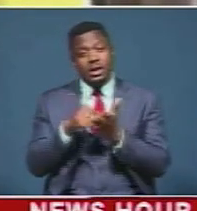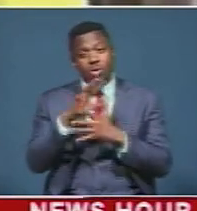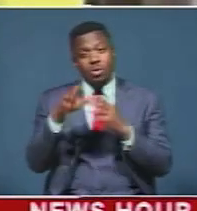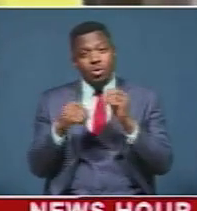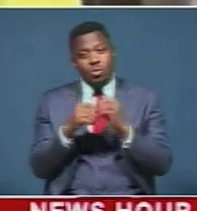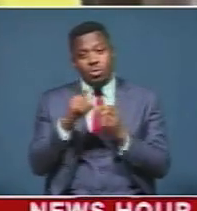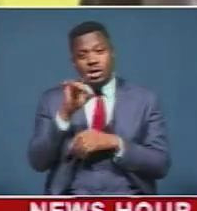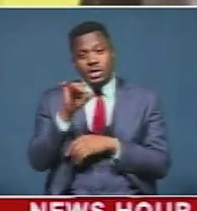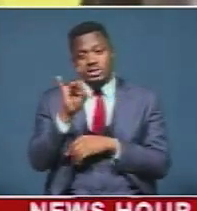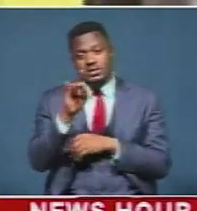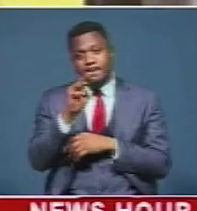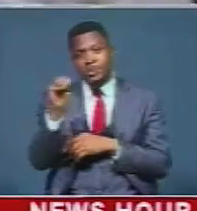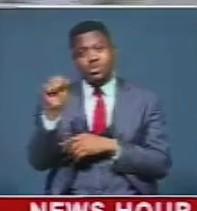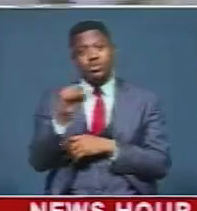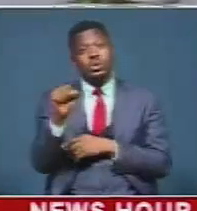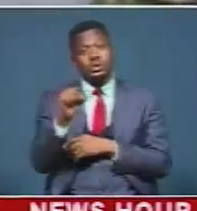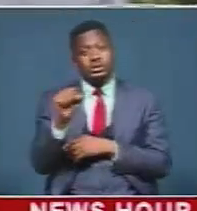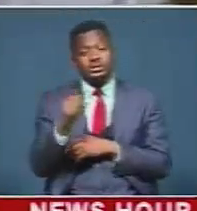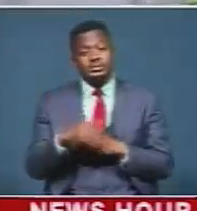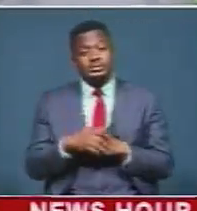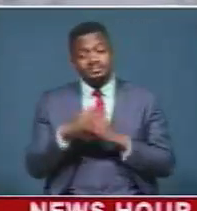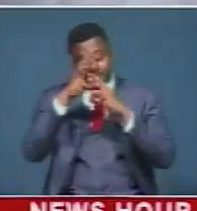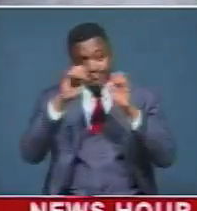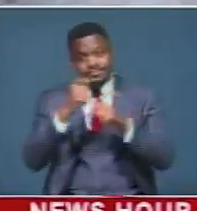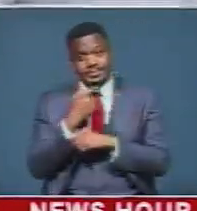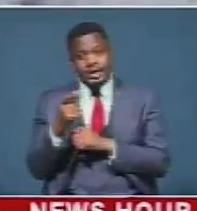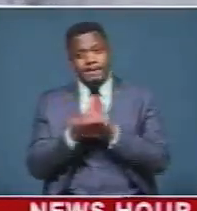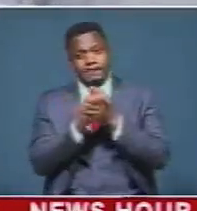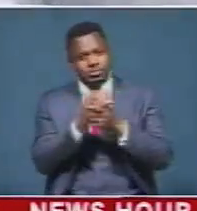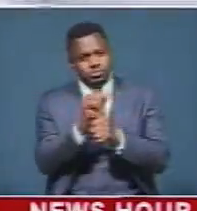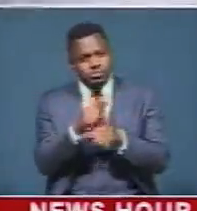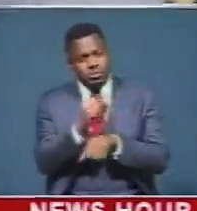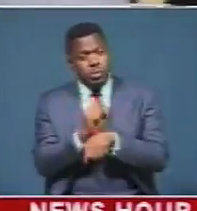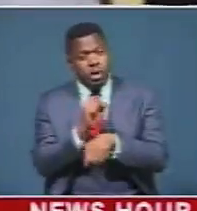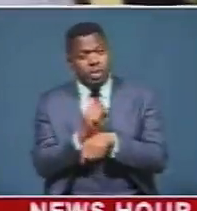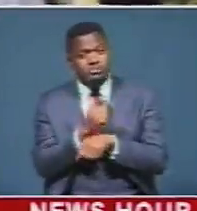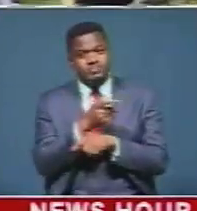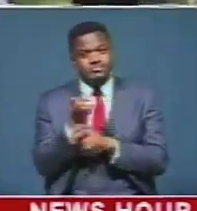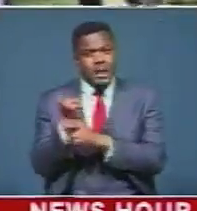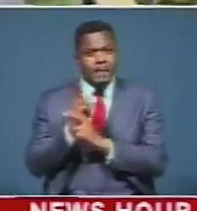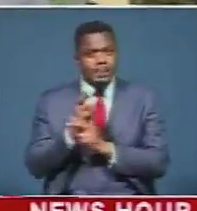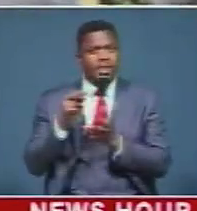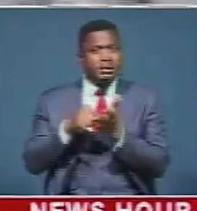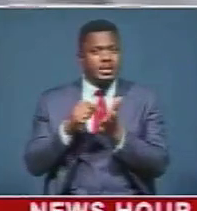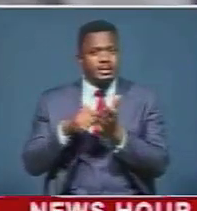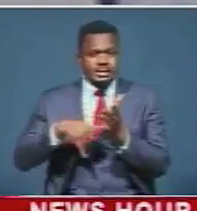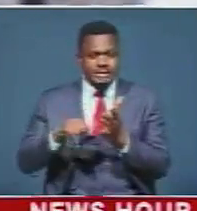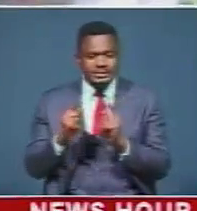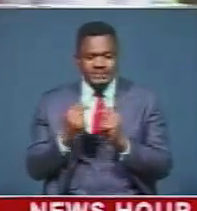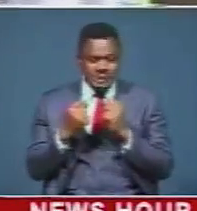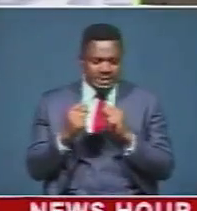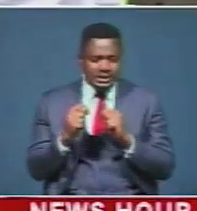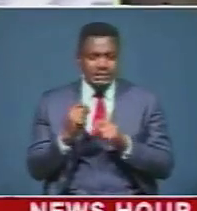was $108 million. President Akufo-Addo commended management of the company for inheriting debt, but yet